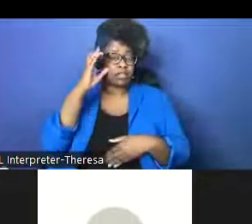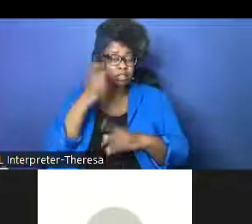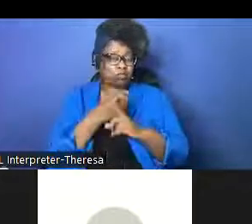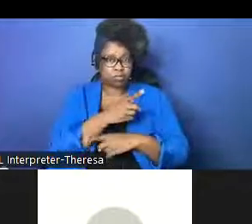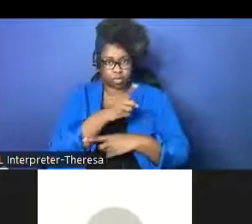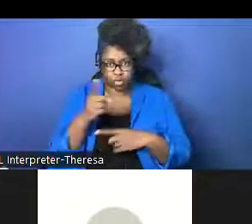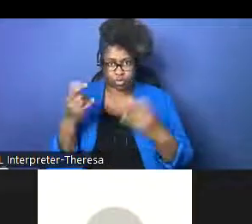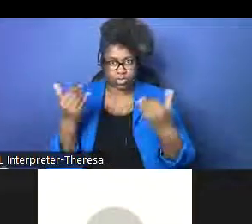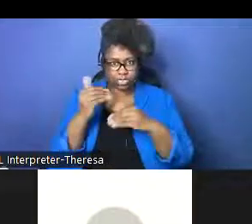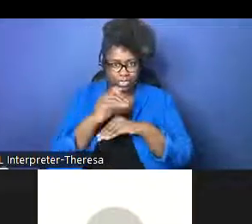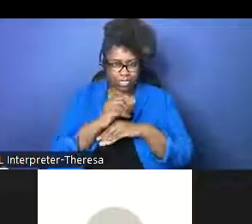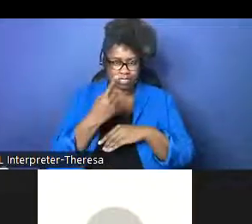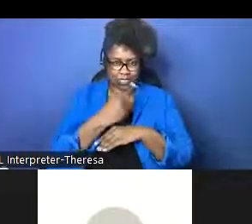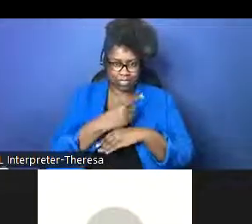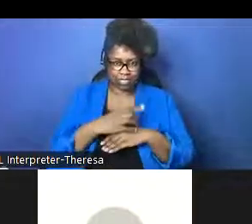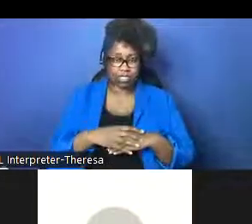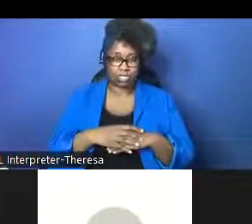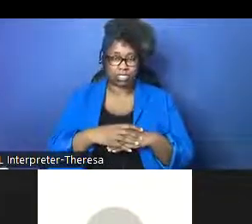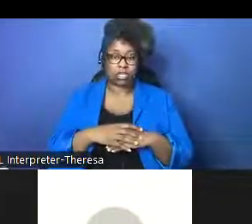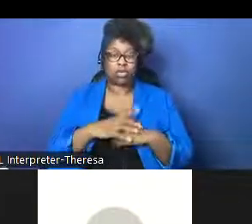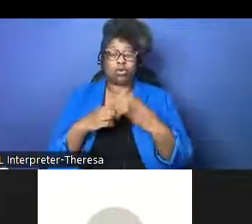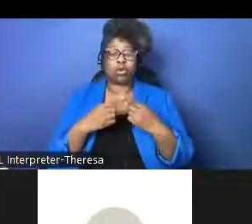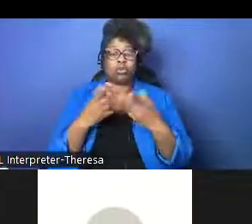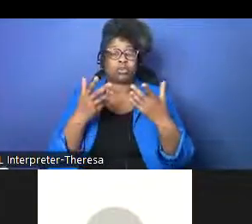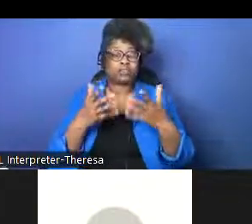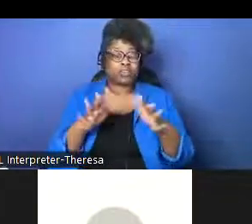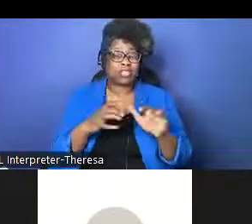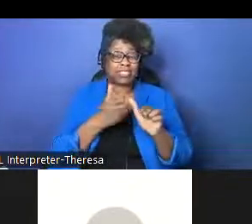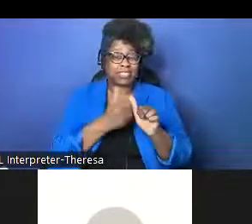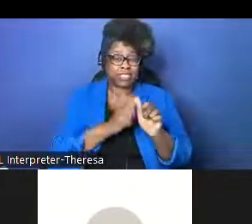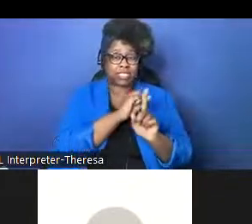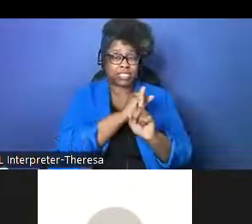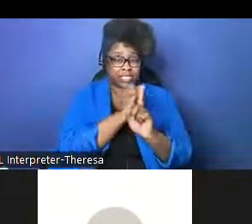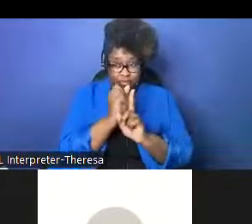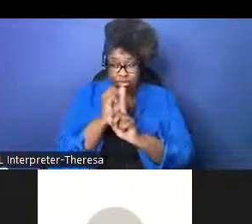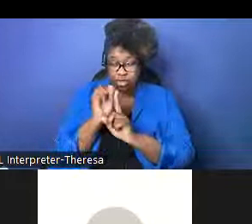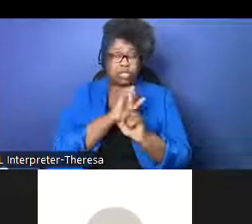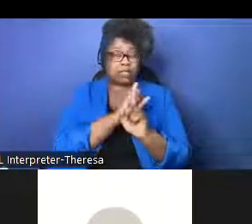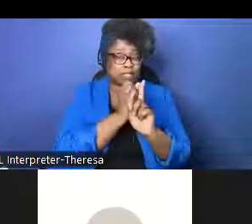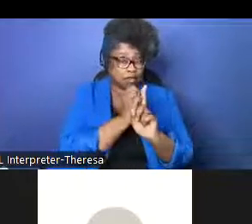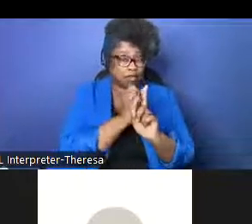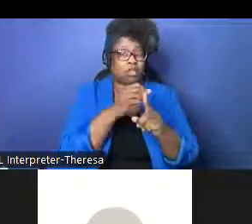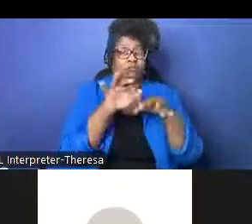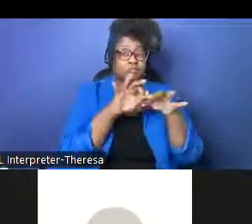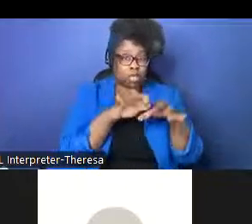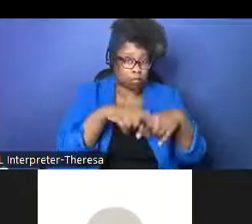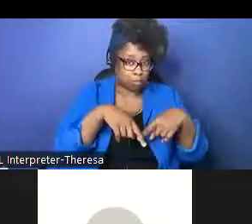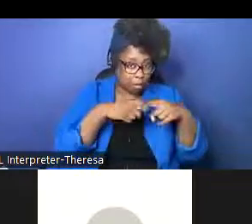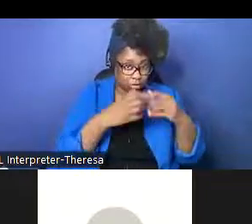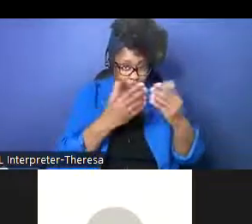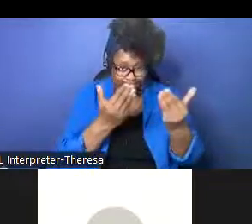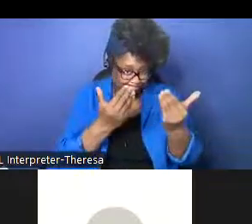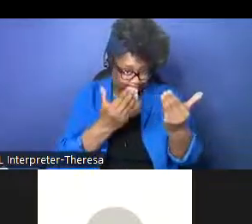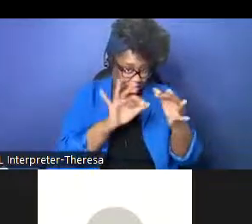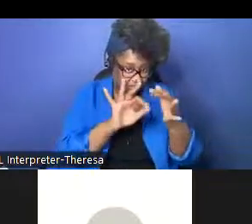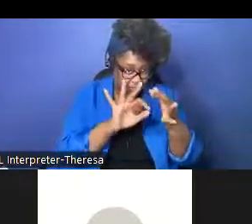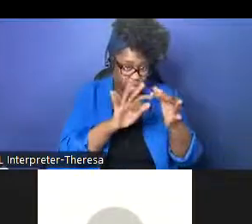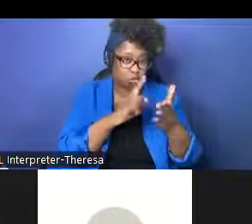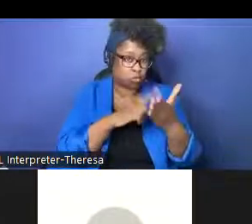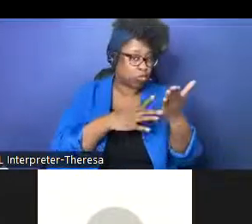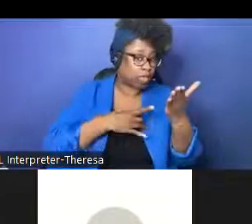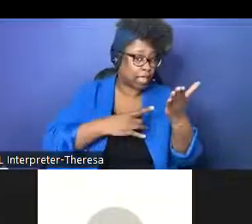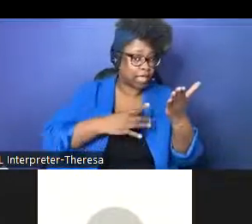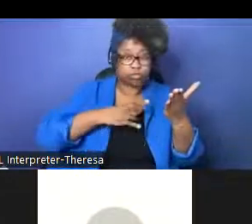So at the end of each scenario run through, we're going to pause and get your feedback, what you like and dislike about the scenario and how it will impact